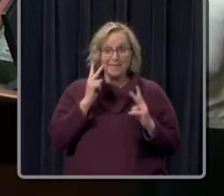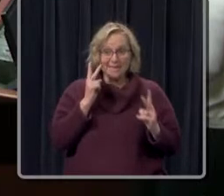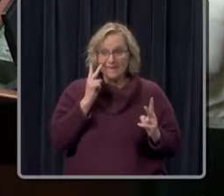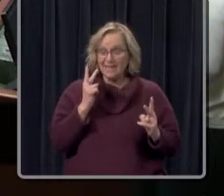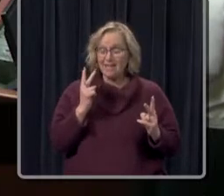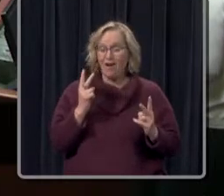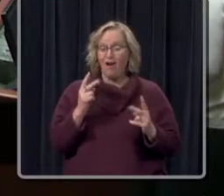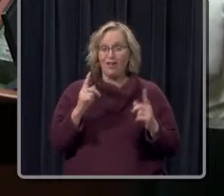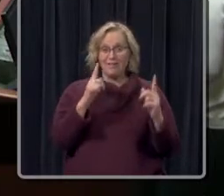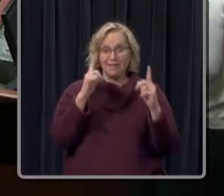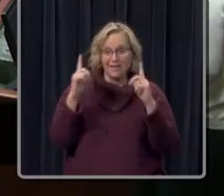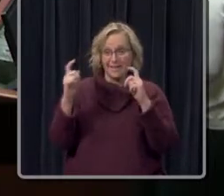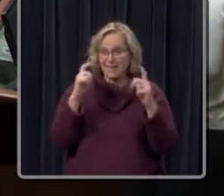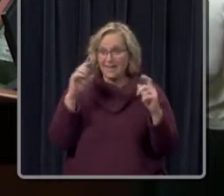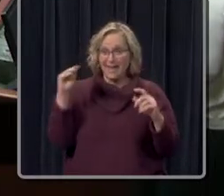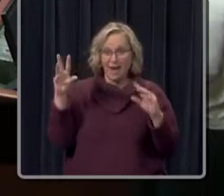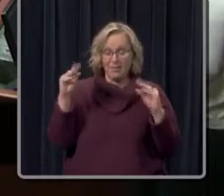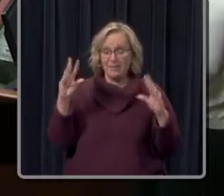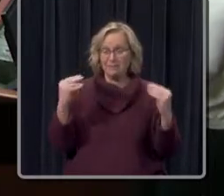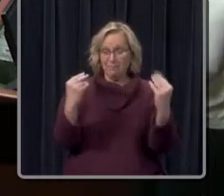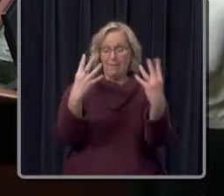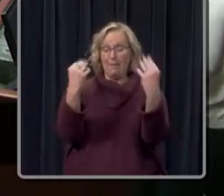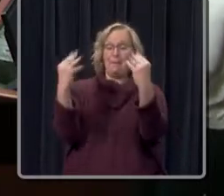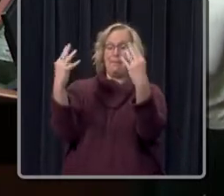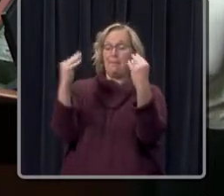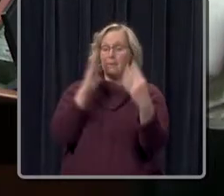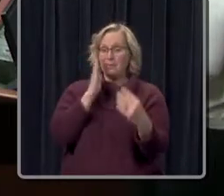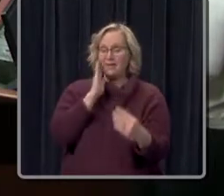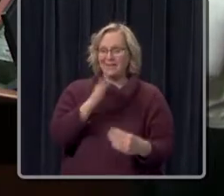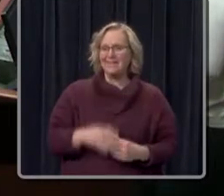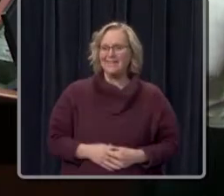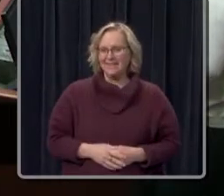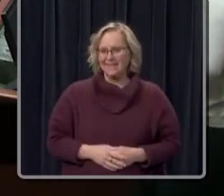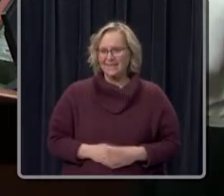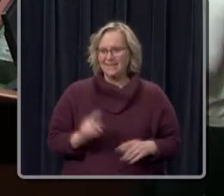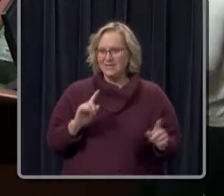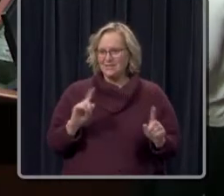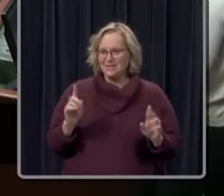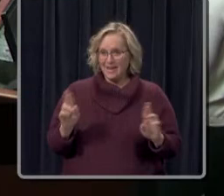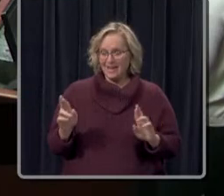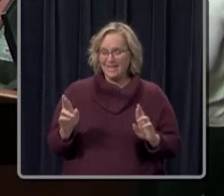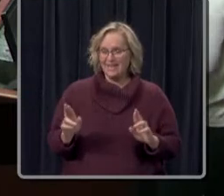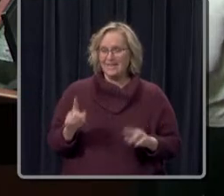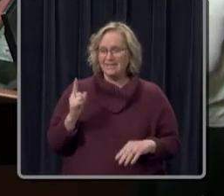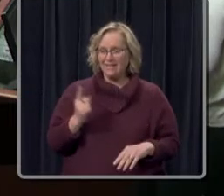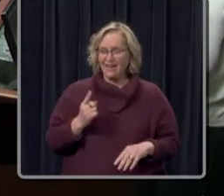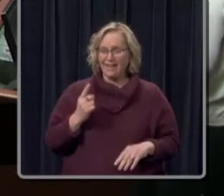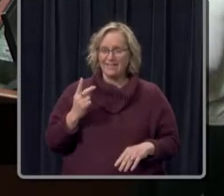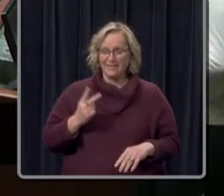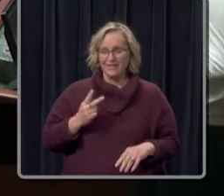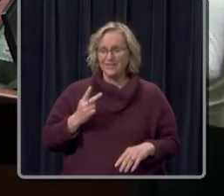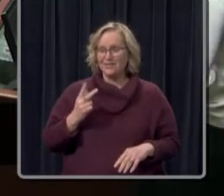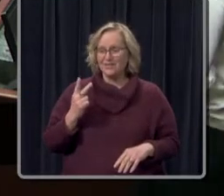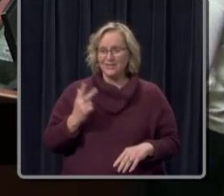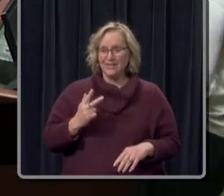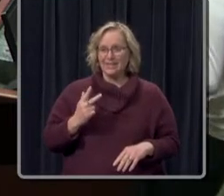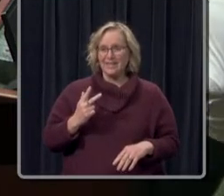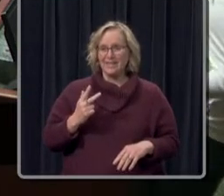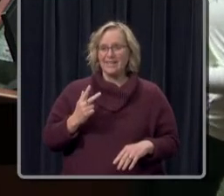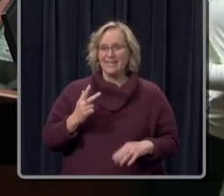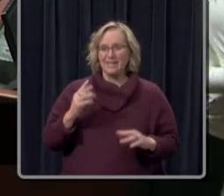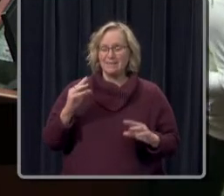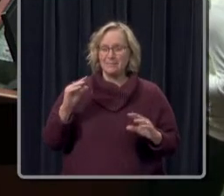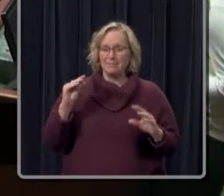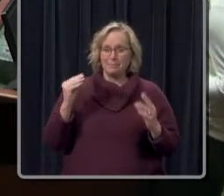there. All right, ready? 1, 2, 3. Six.